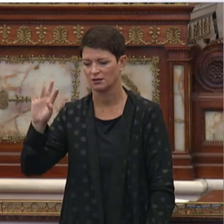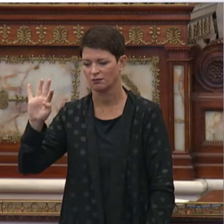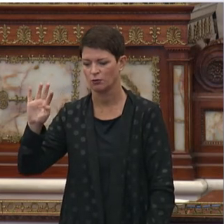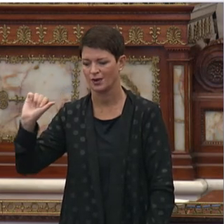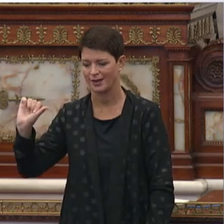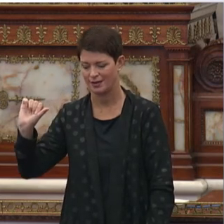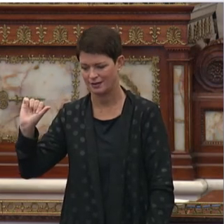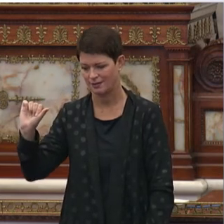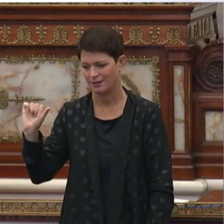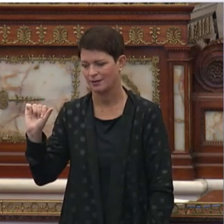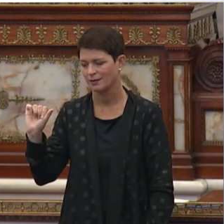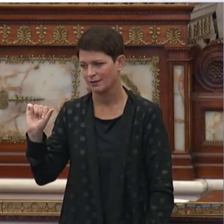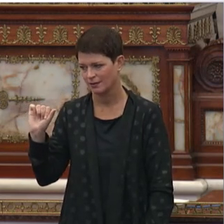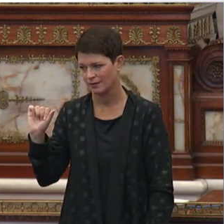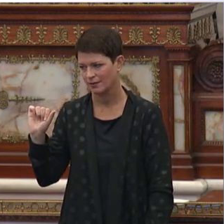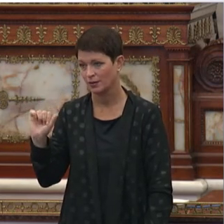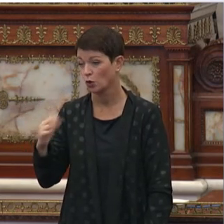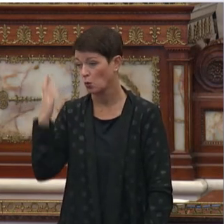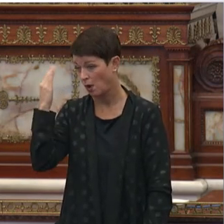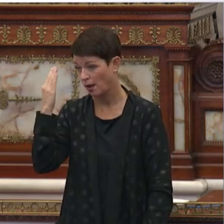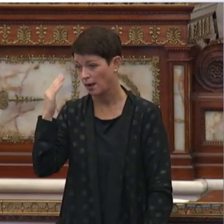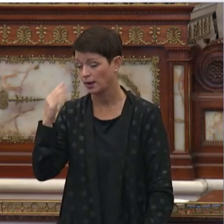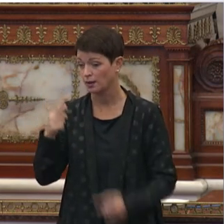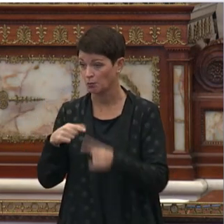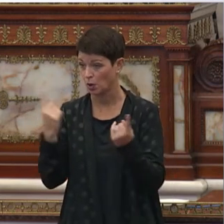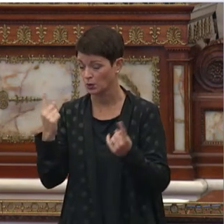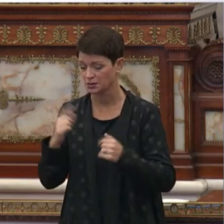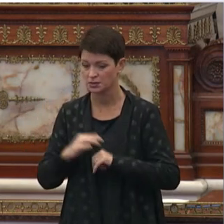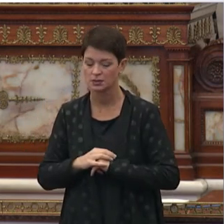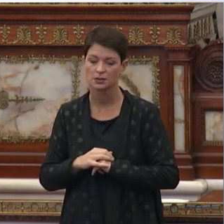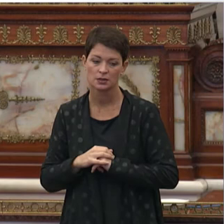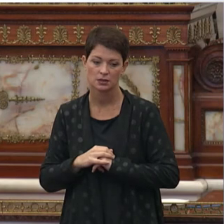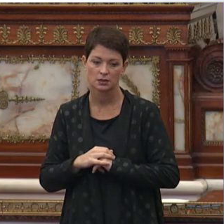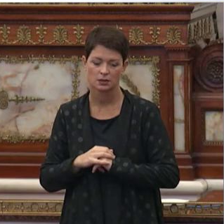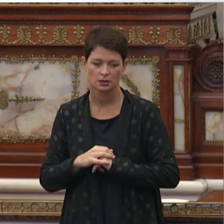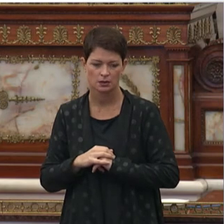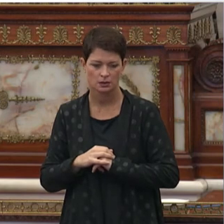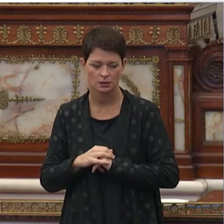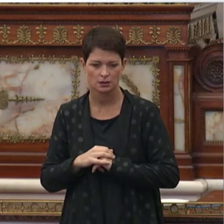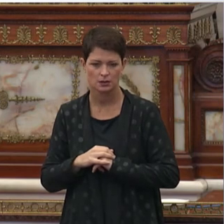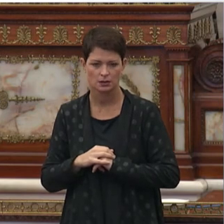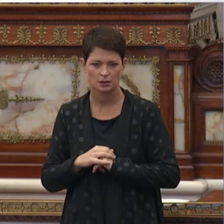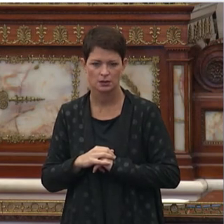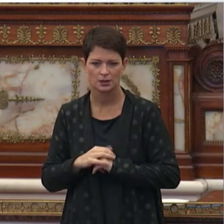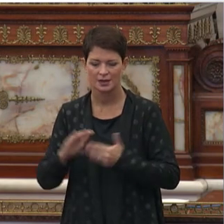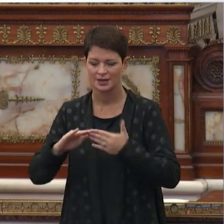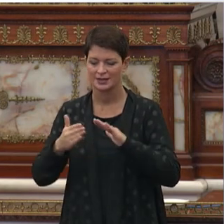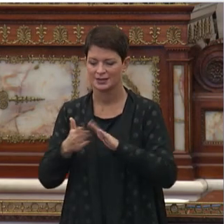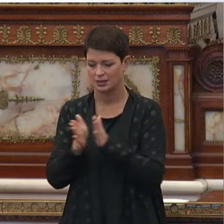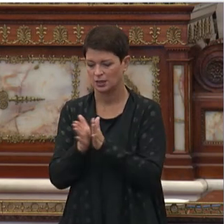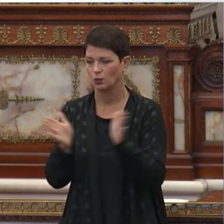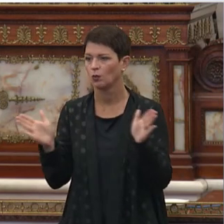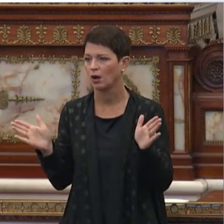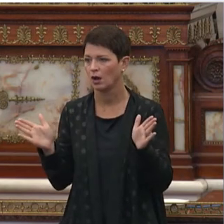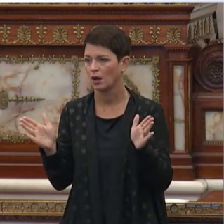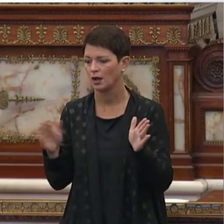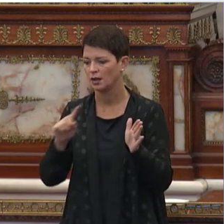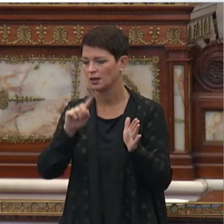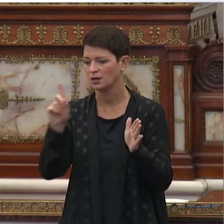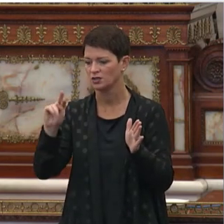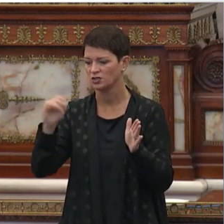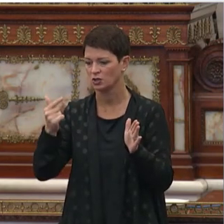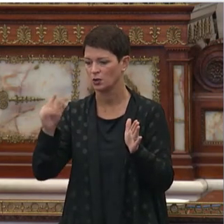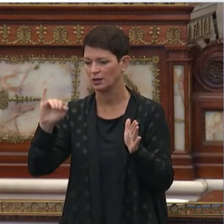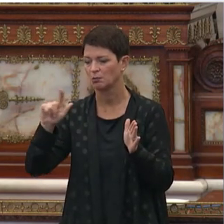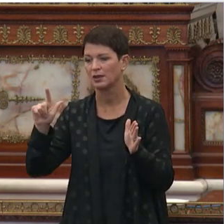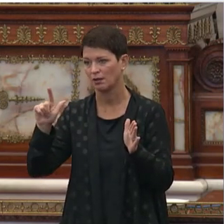210474A for the reasons of, especially that this is a citywide zoning bill,